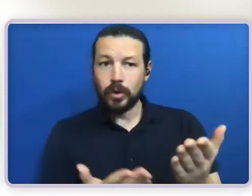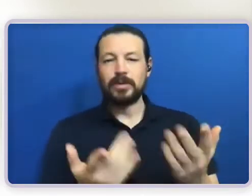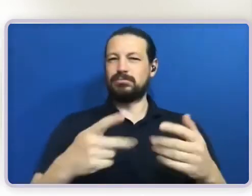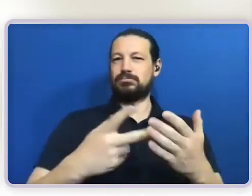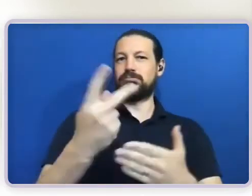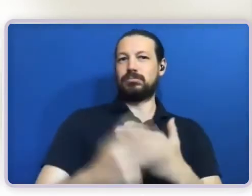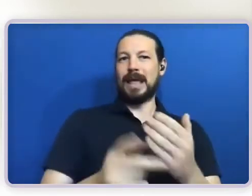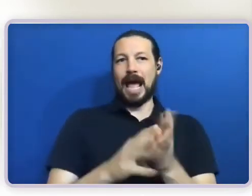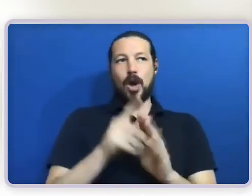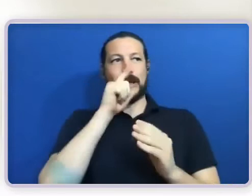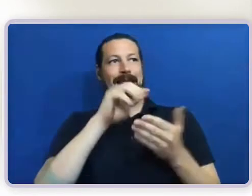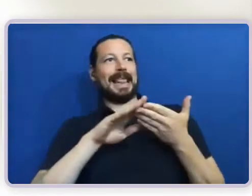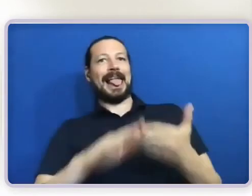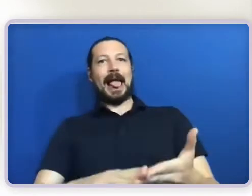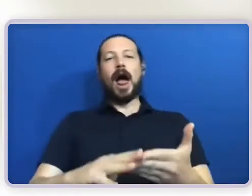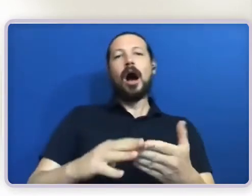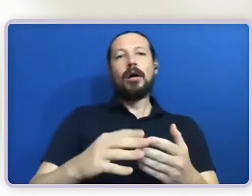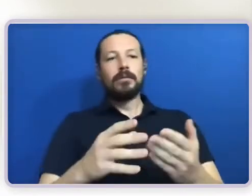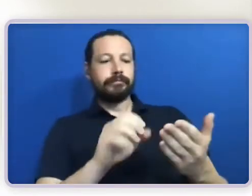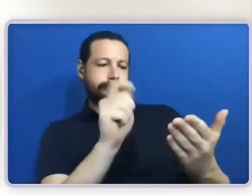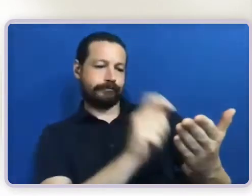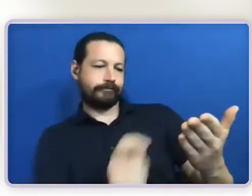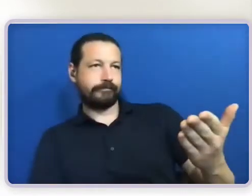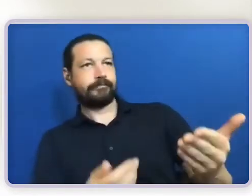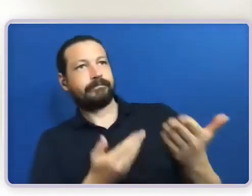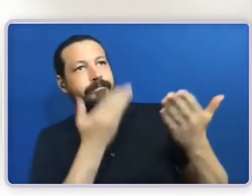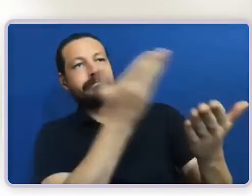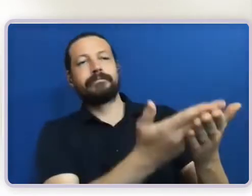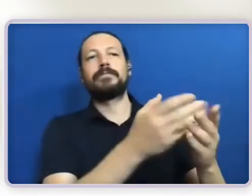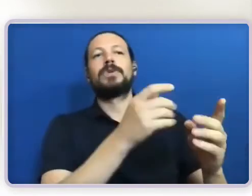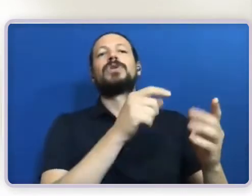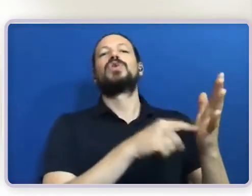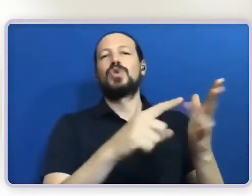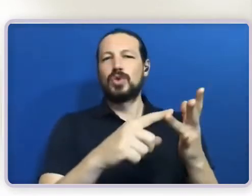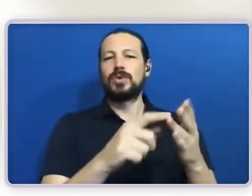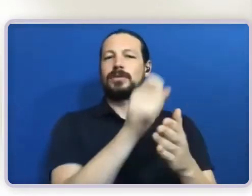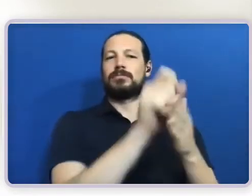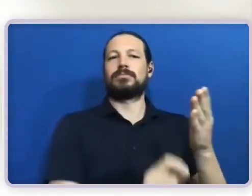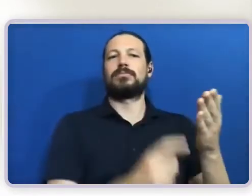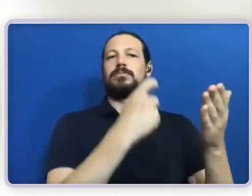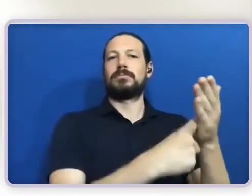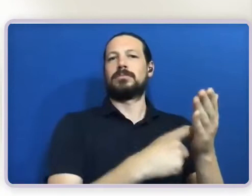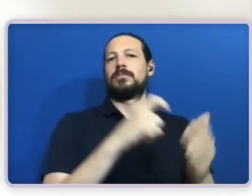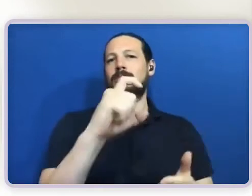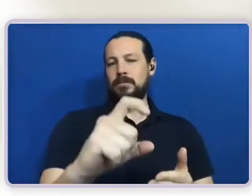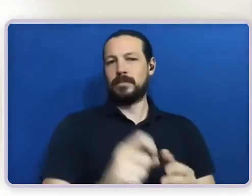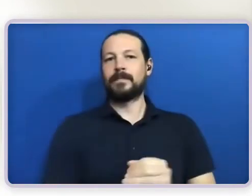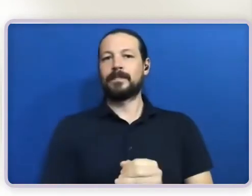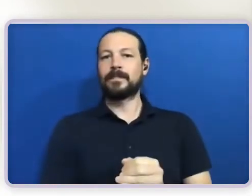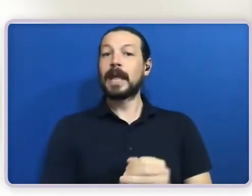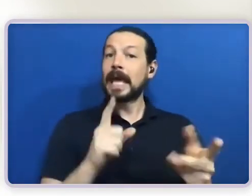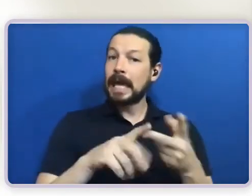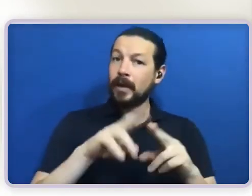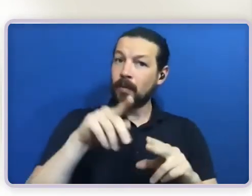the Commission. So, and we'll have plenty of time for questions at the end if you've got with any of